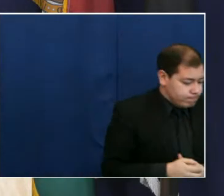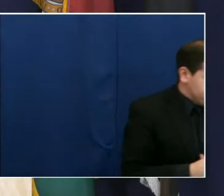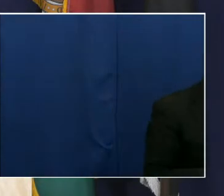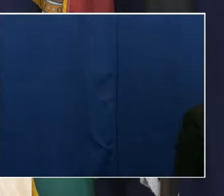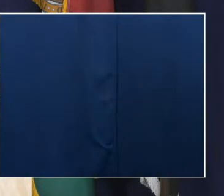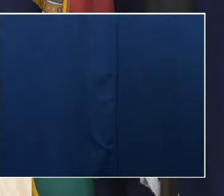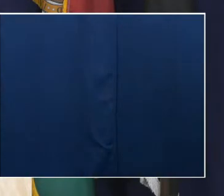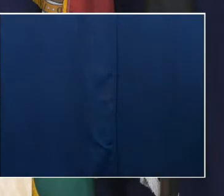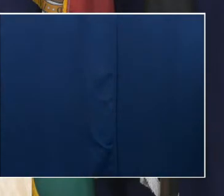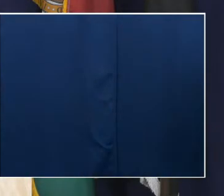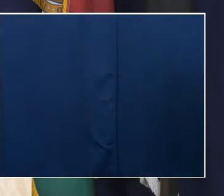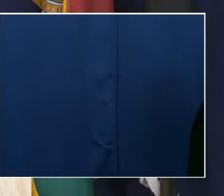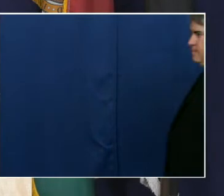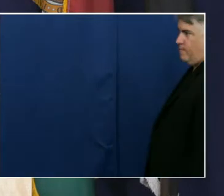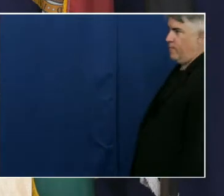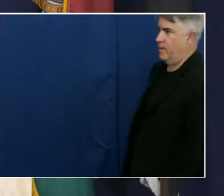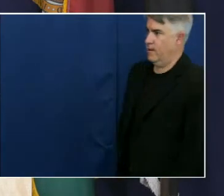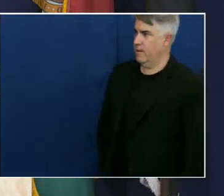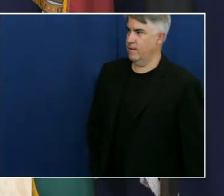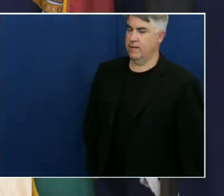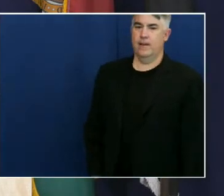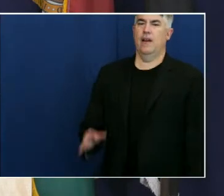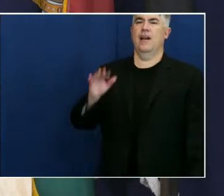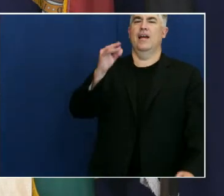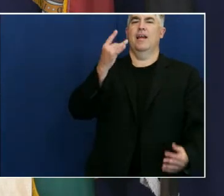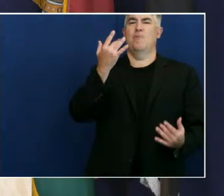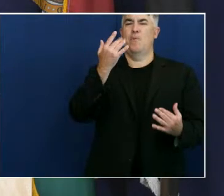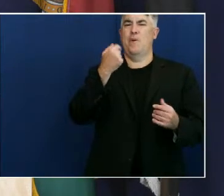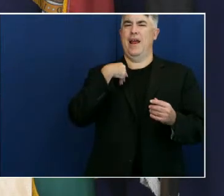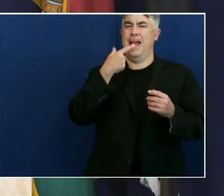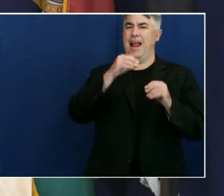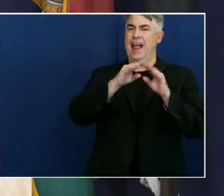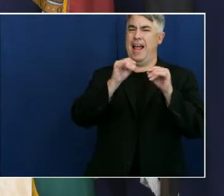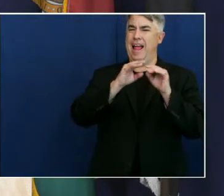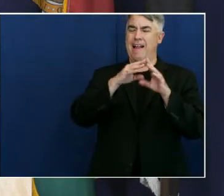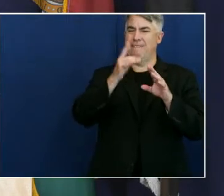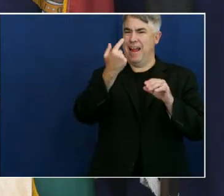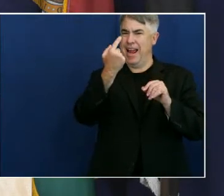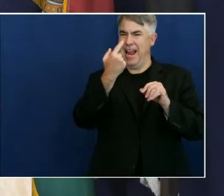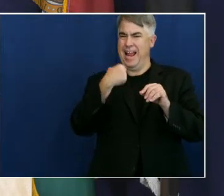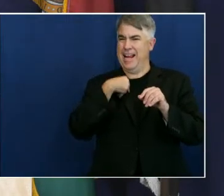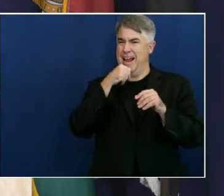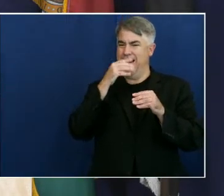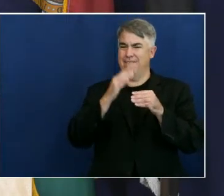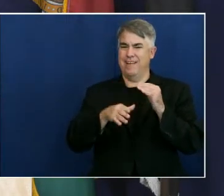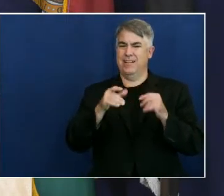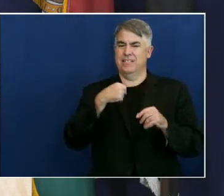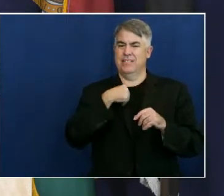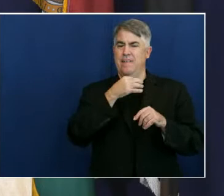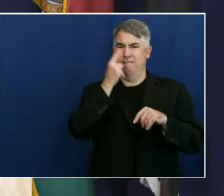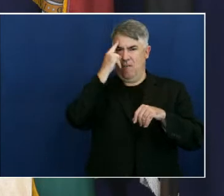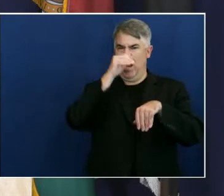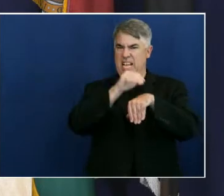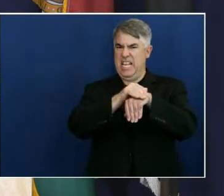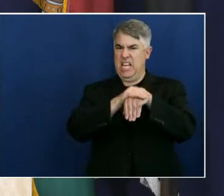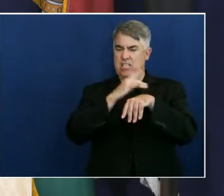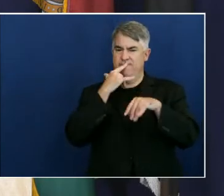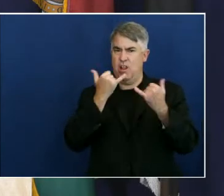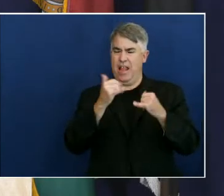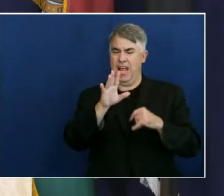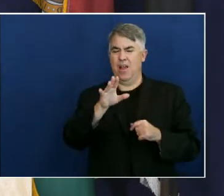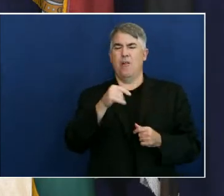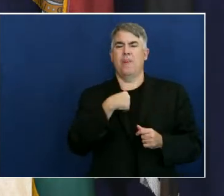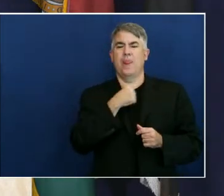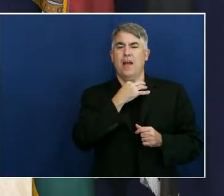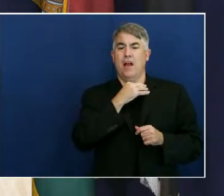And thank you. And Supervisor Vargas, to clarify and also answer the question in English, at this point, I've been to vaccination sites